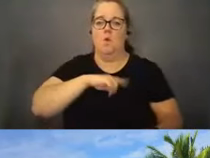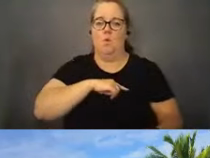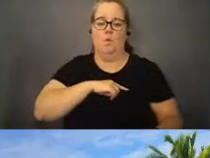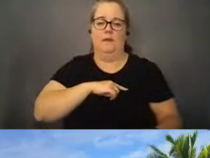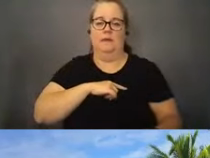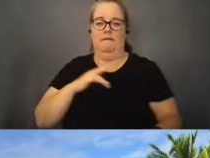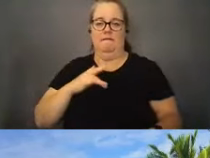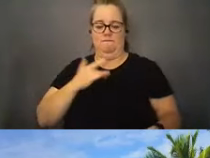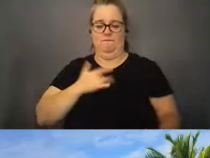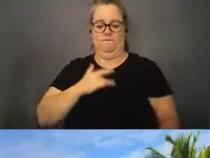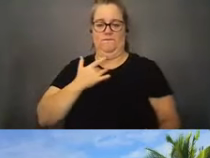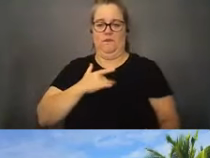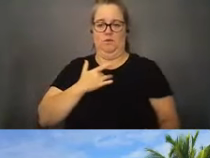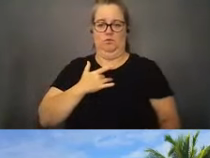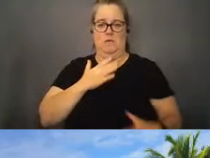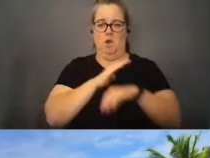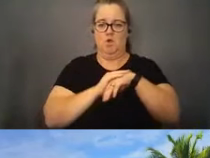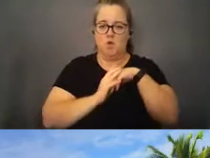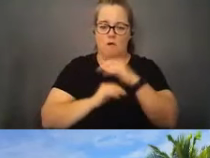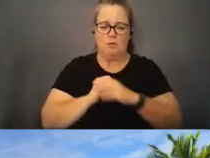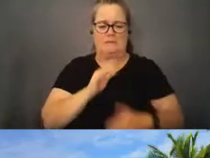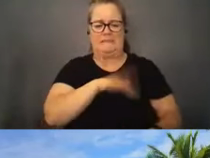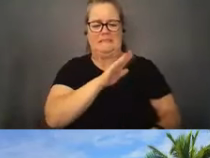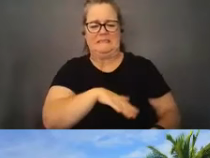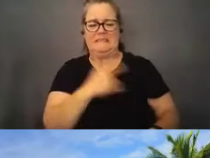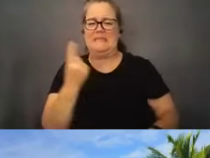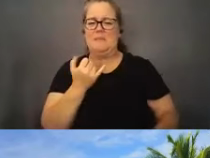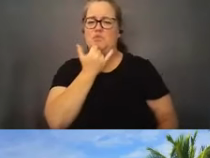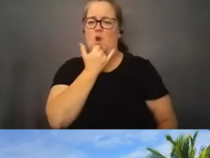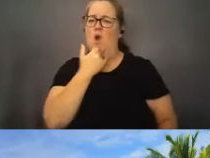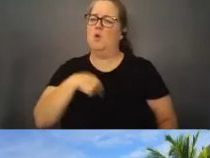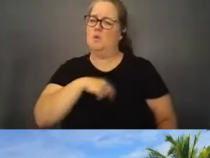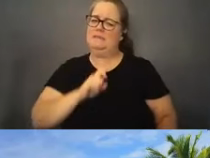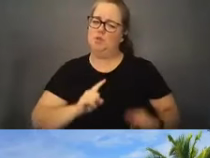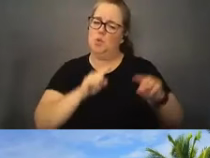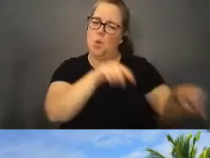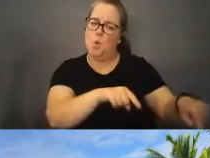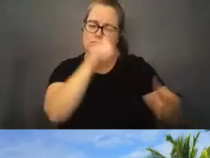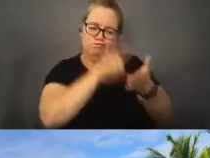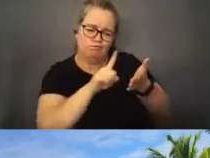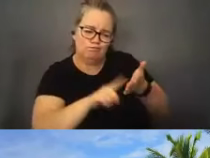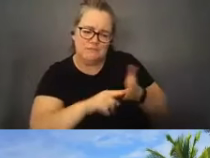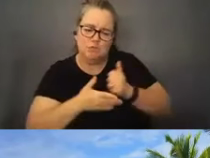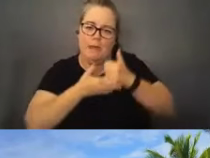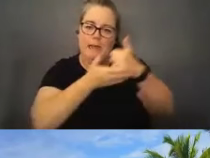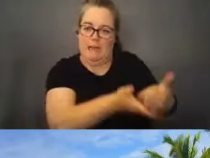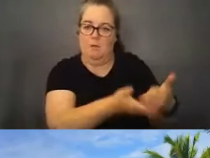comfortable saying something is wrong. We need to go check and see if we can help.